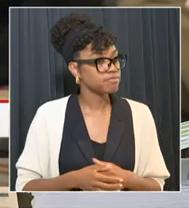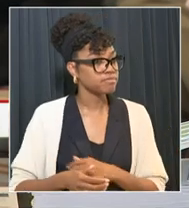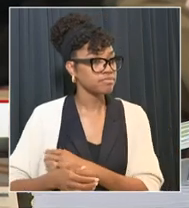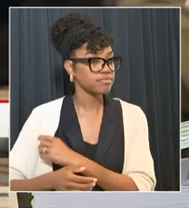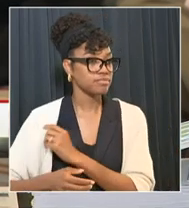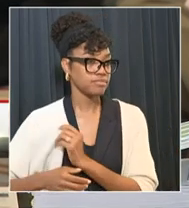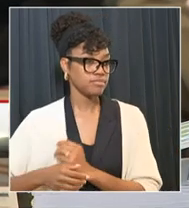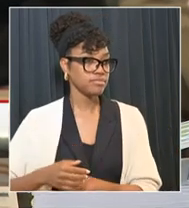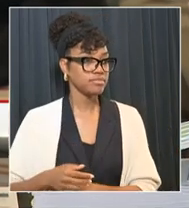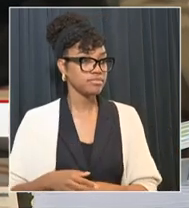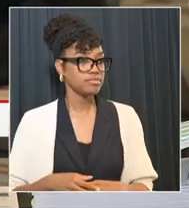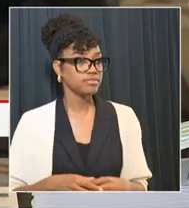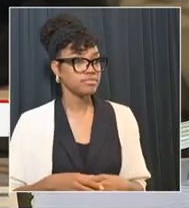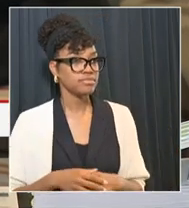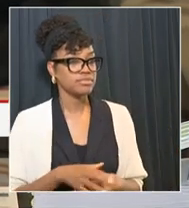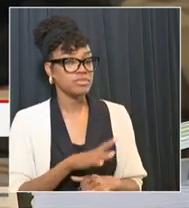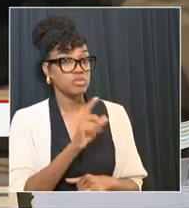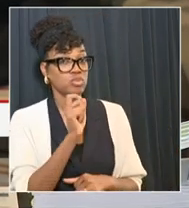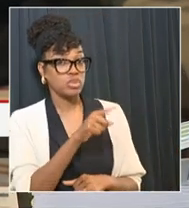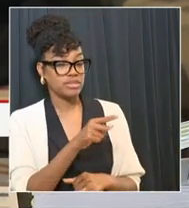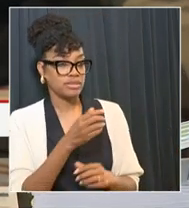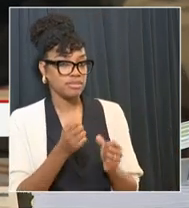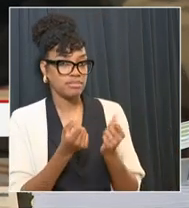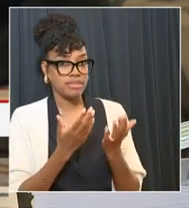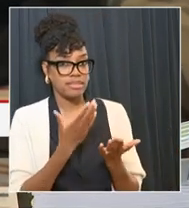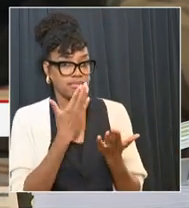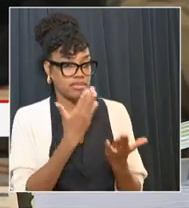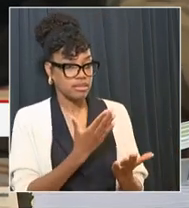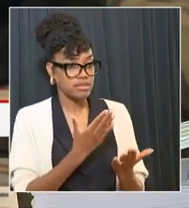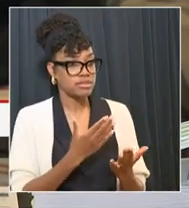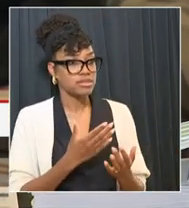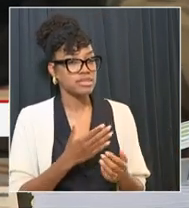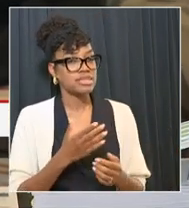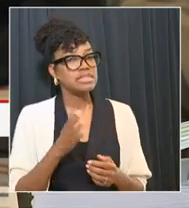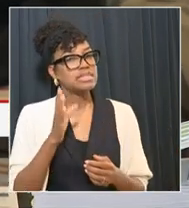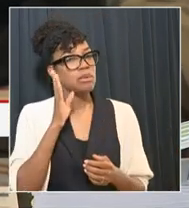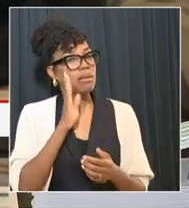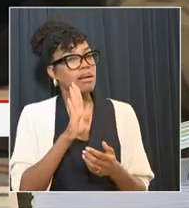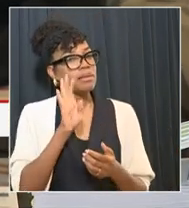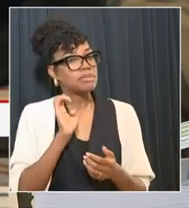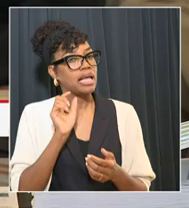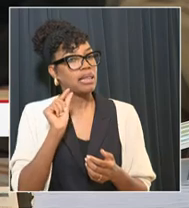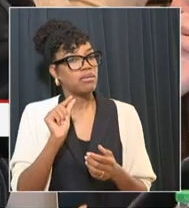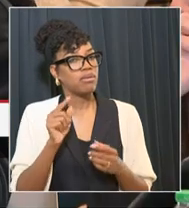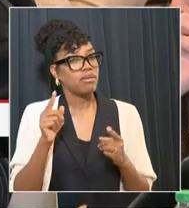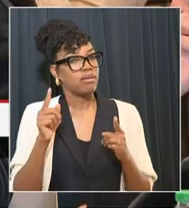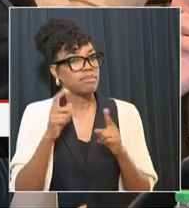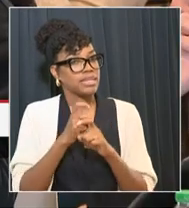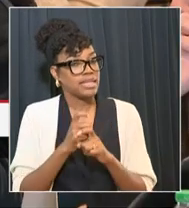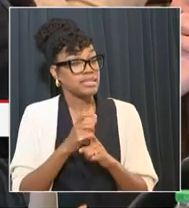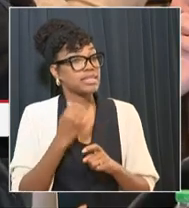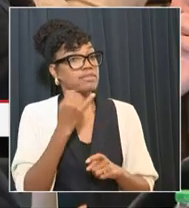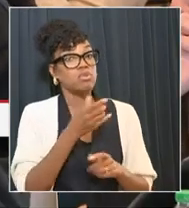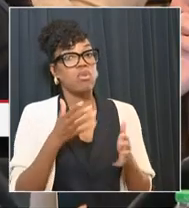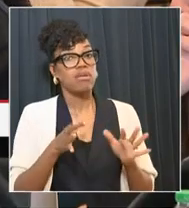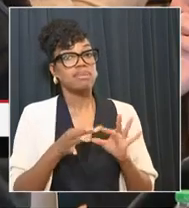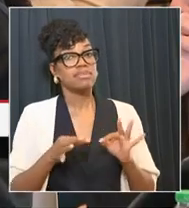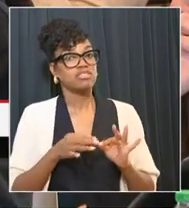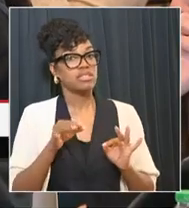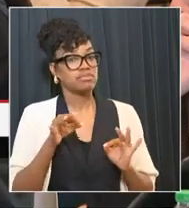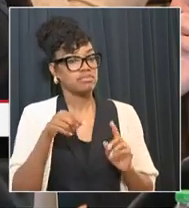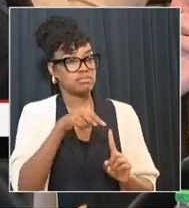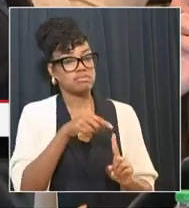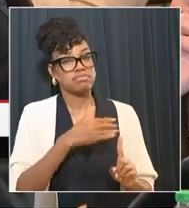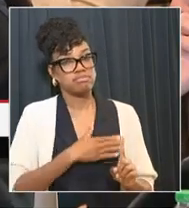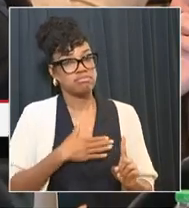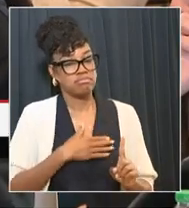Many thanks. My question, I'm going to get a bit in the weeds here, and if you've already gone over this, please forgive me. But in regards to